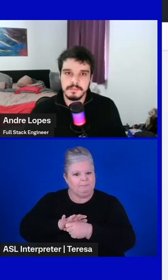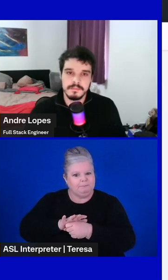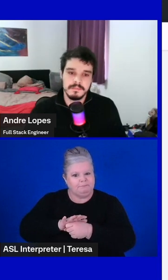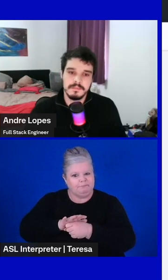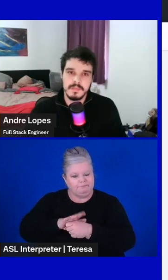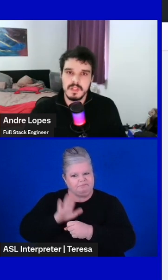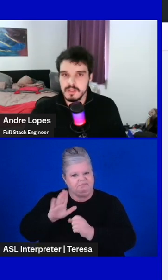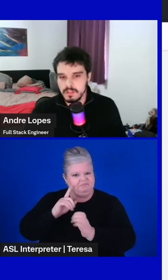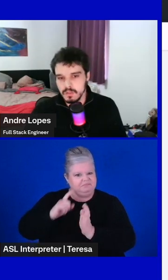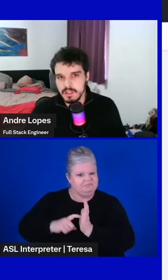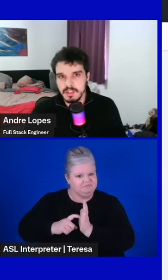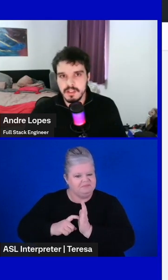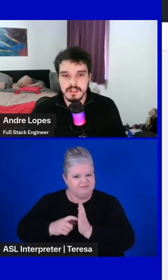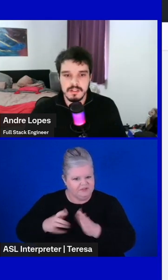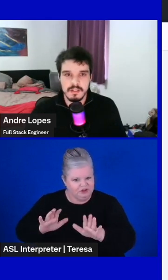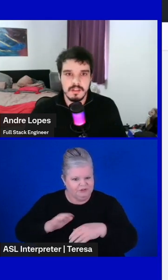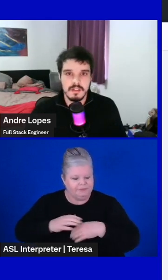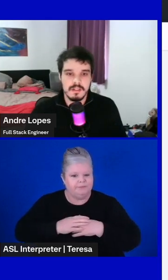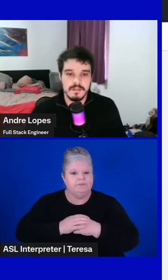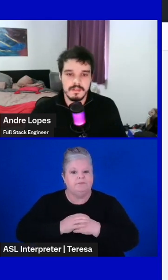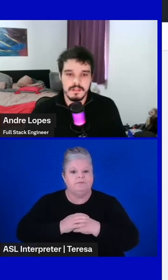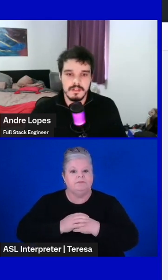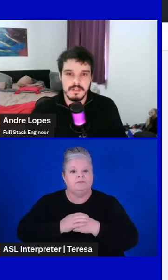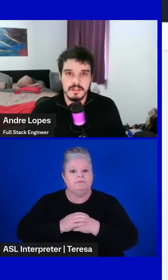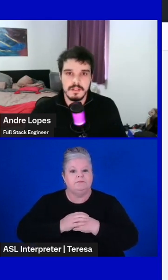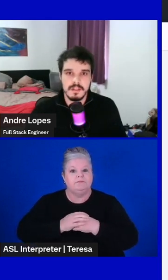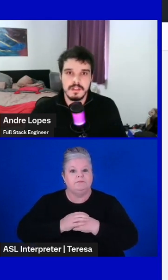identity. Just need to click here,